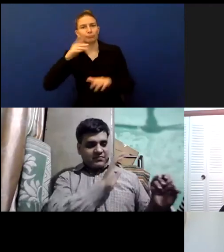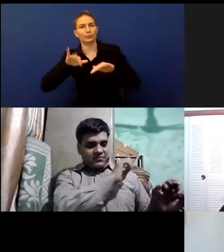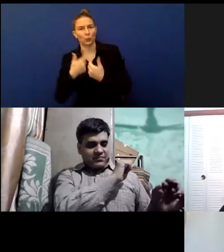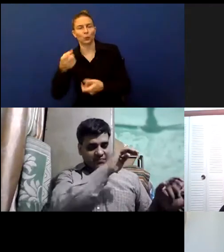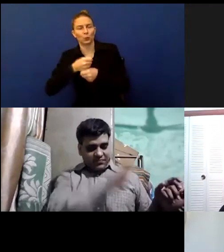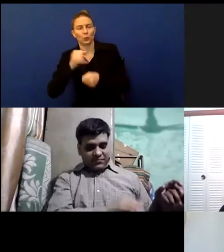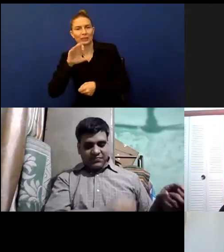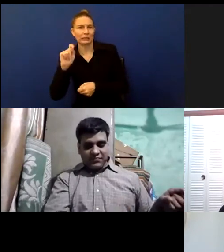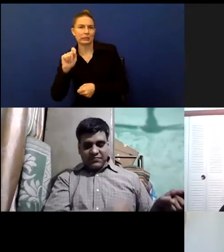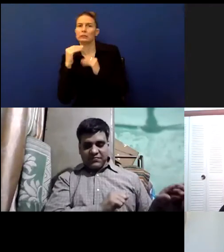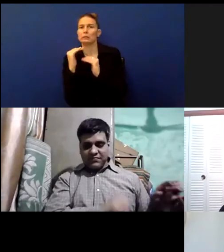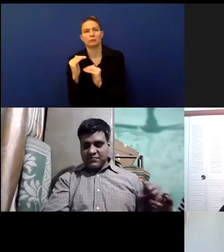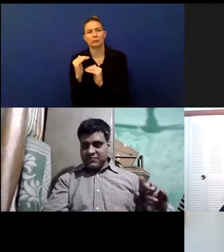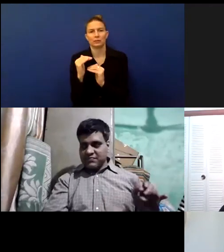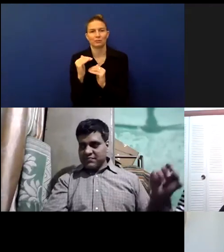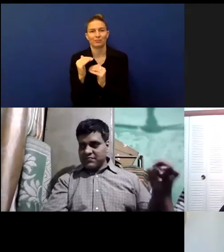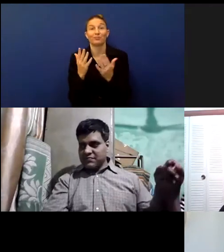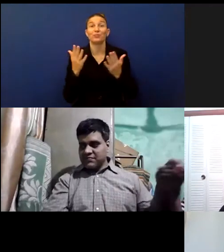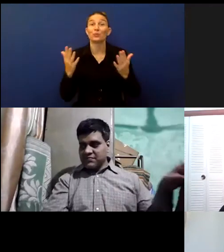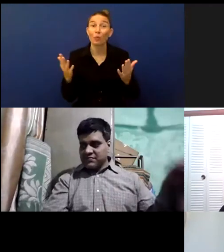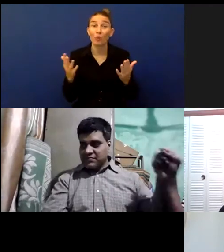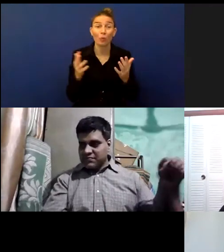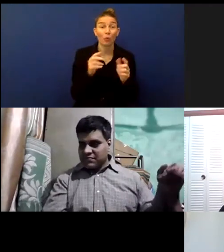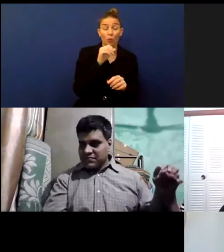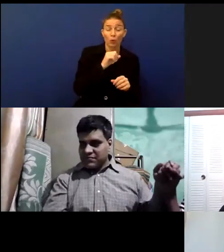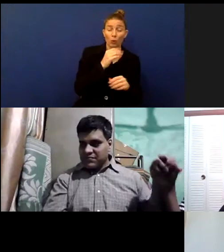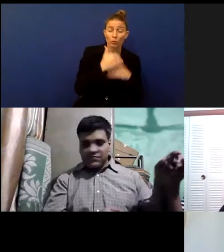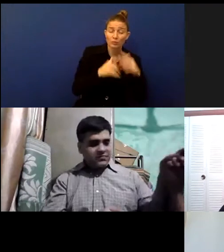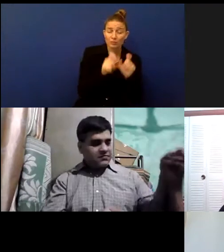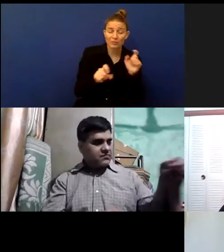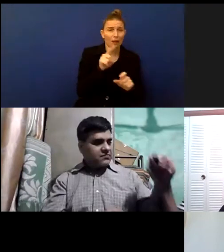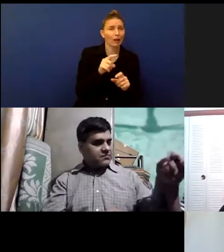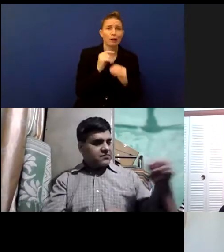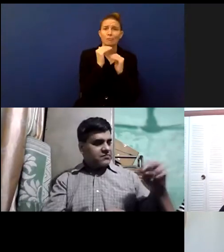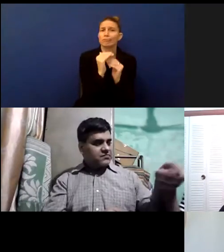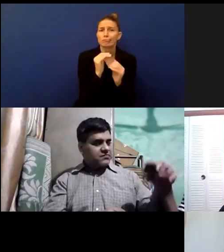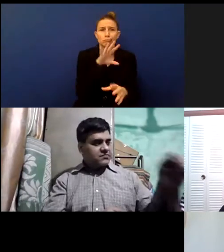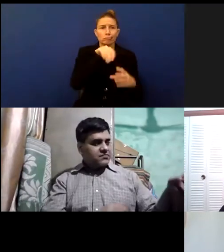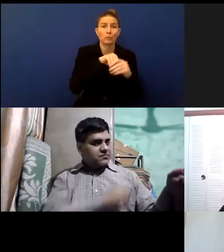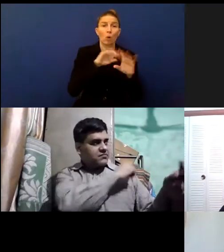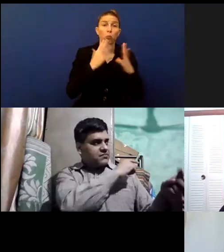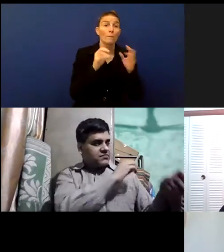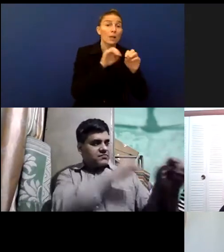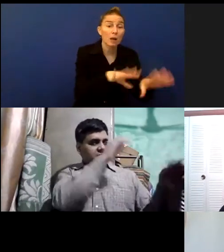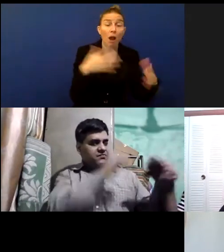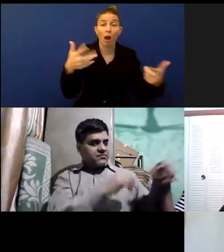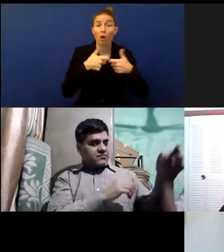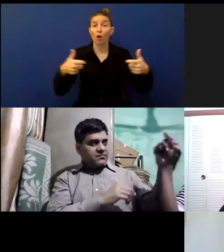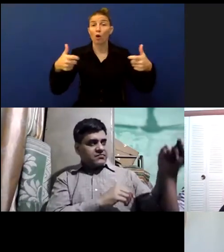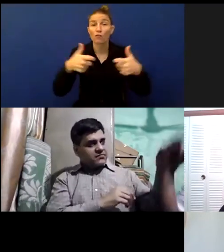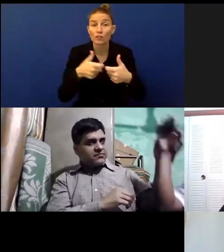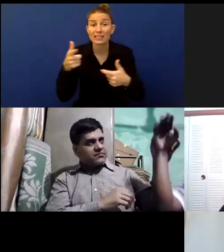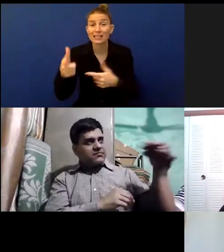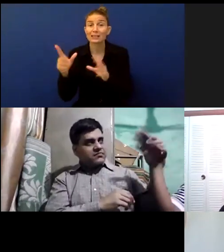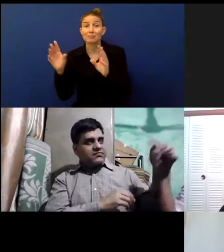been limited to participate in webinars, conferences, and meetings because they don't know the